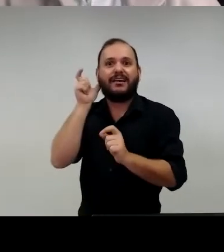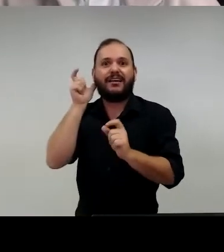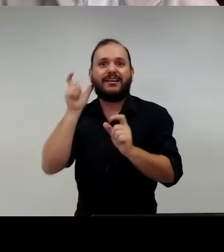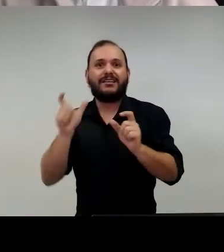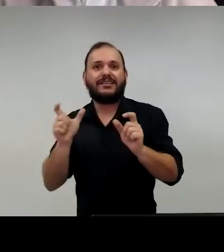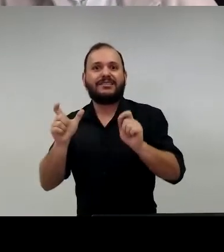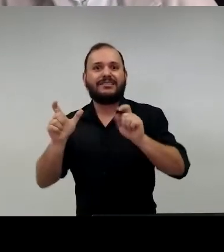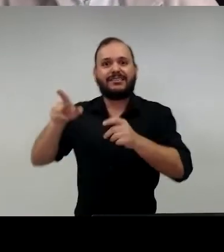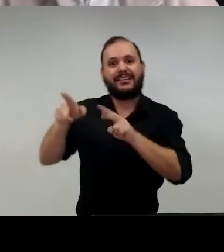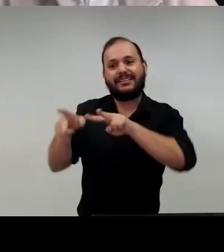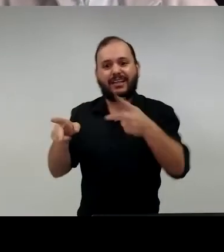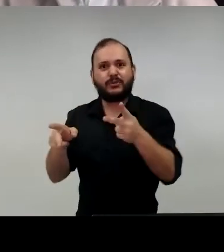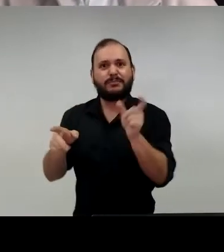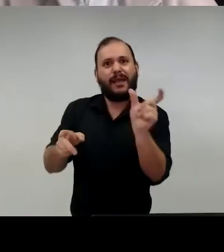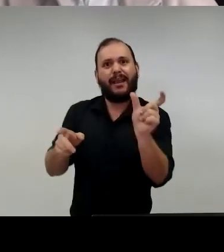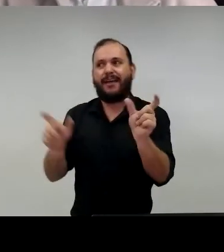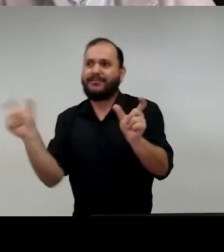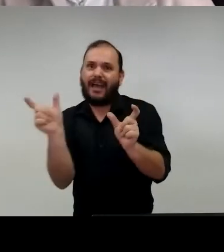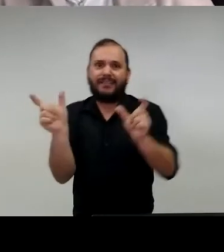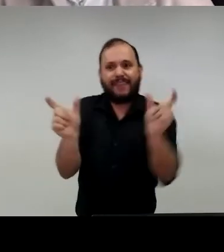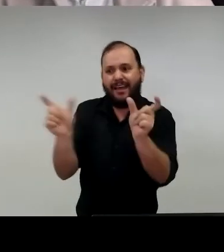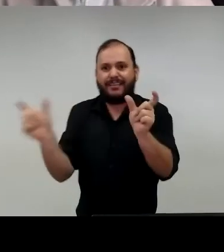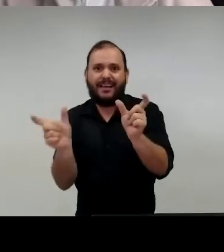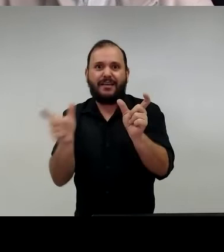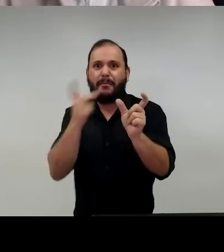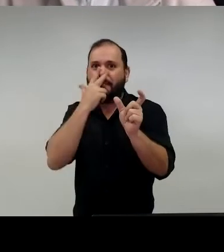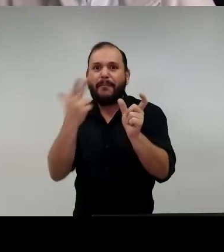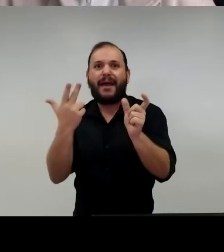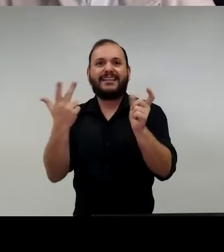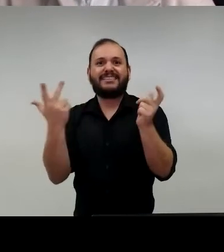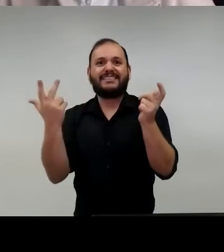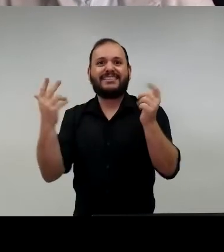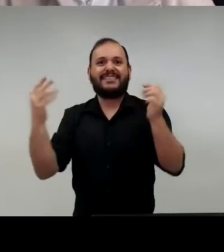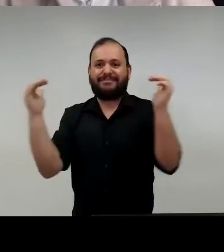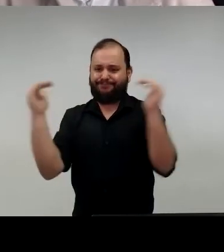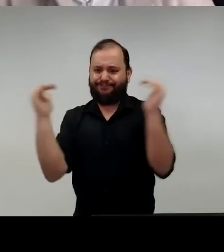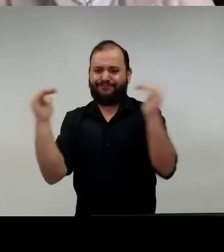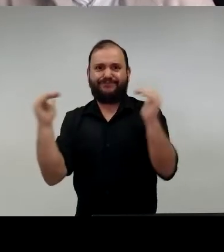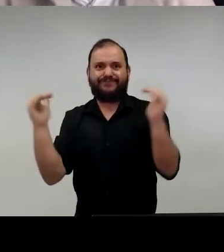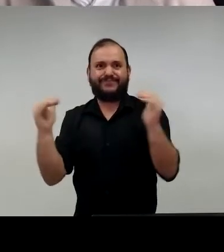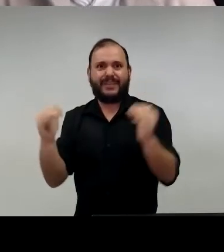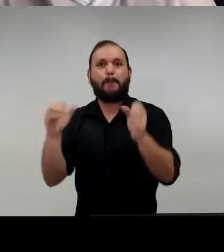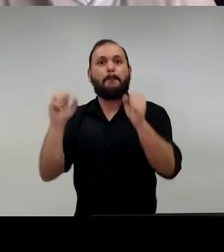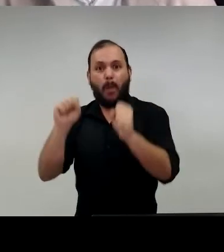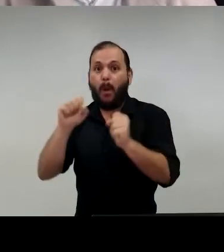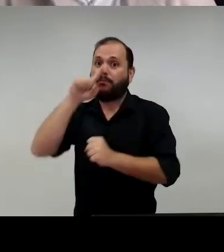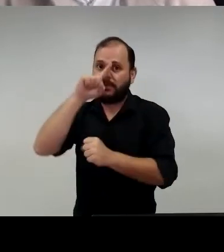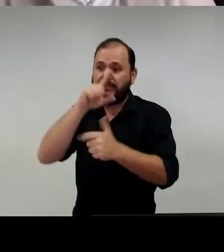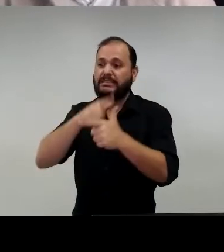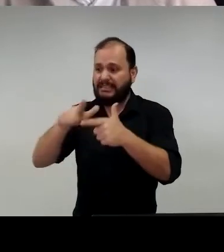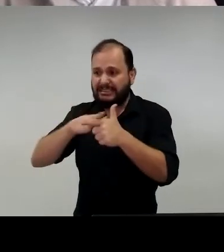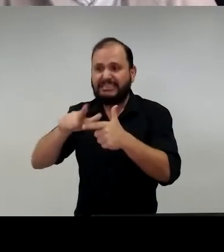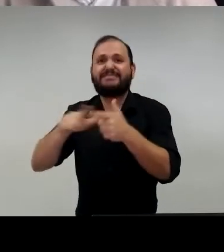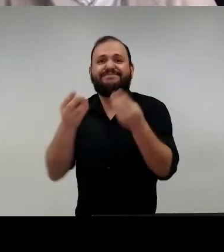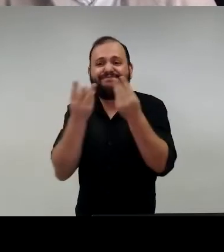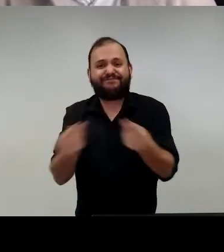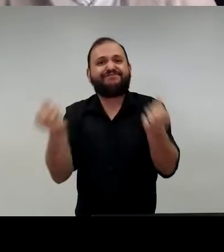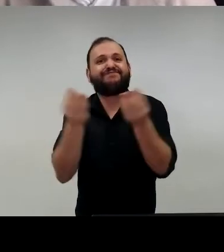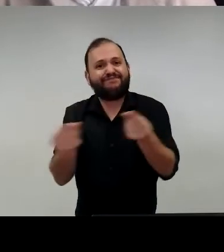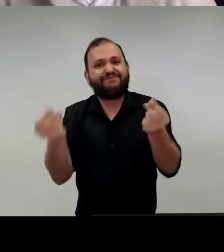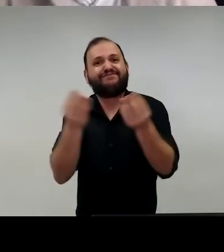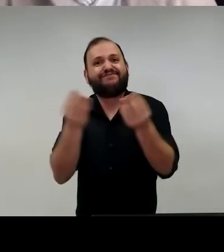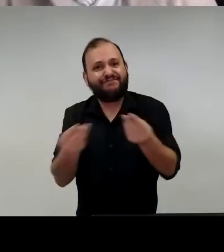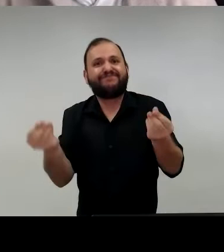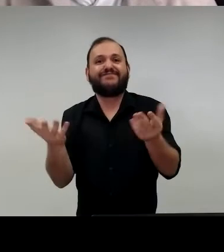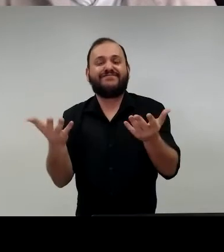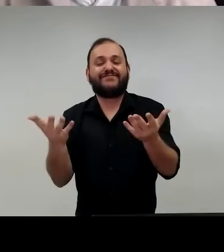of interpreting on the basis of meaning and on the basis of communication needs. And this makes